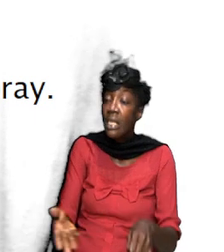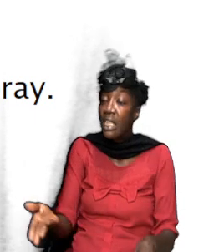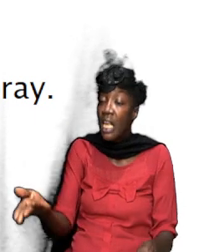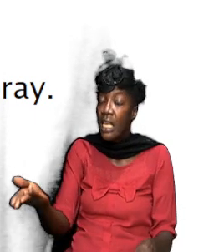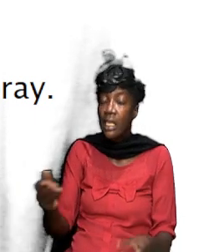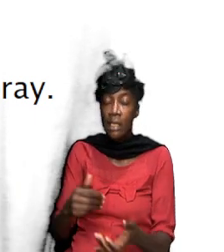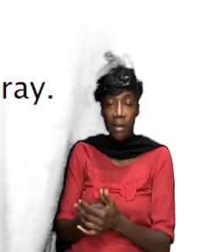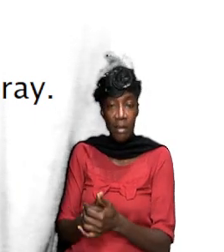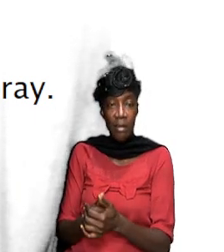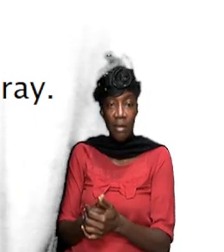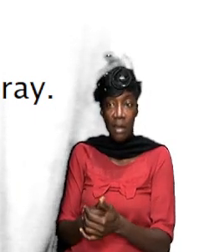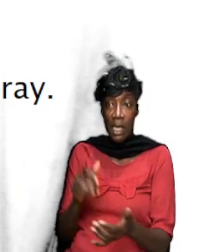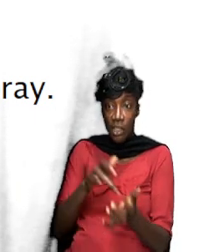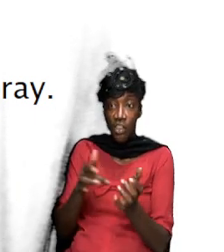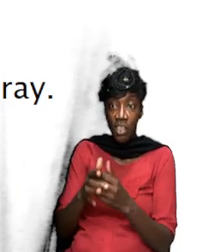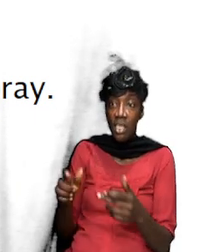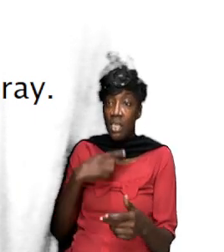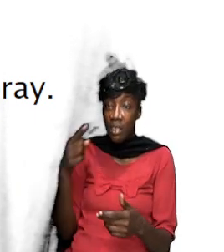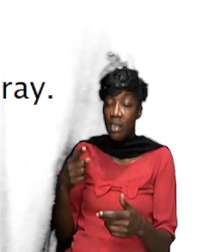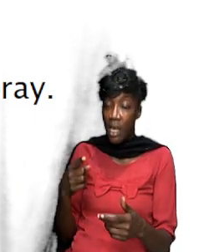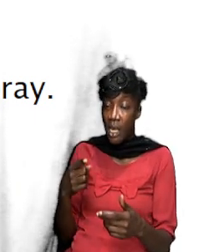we are to pray.